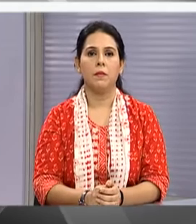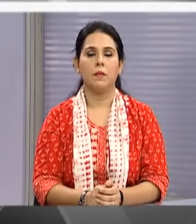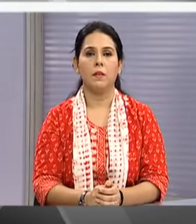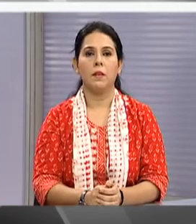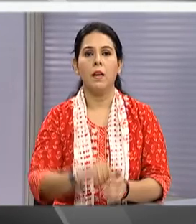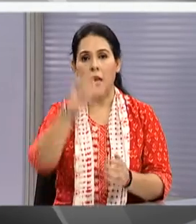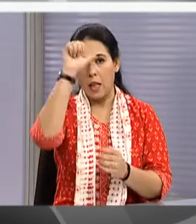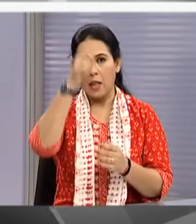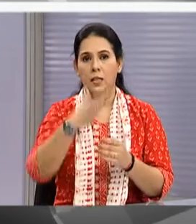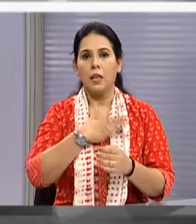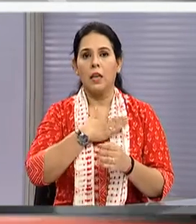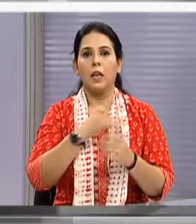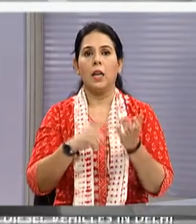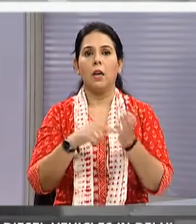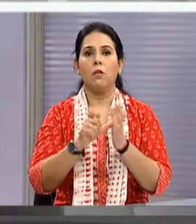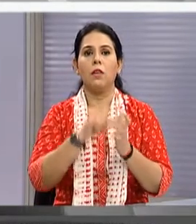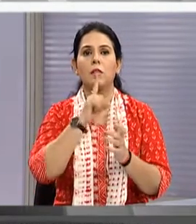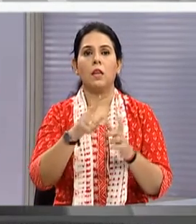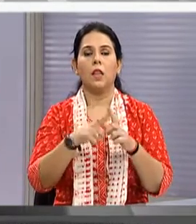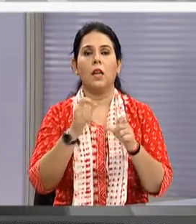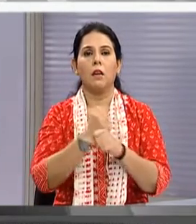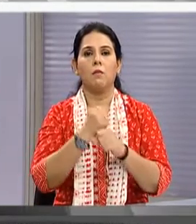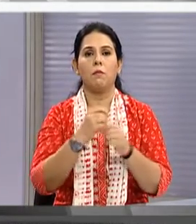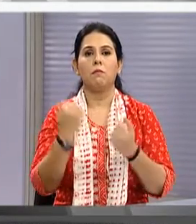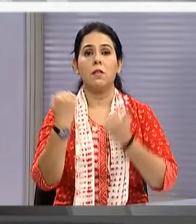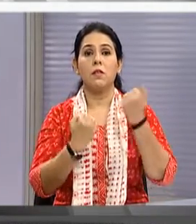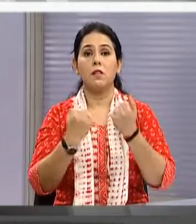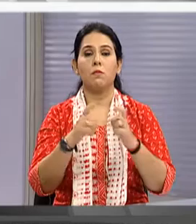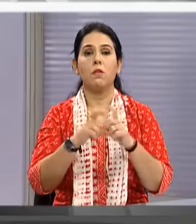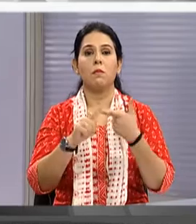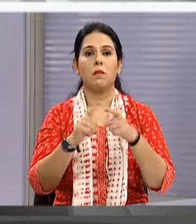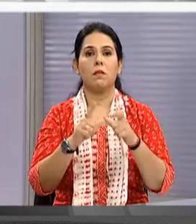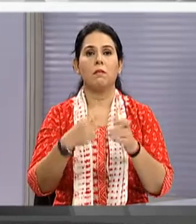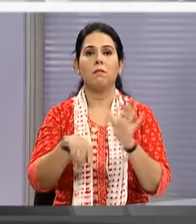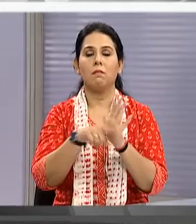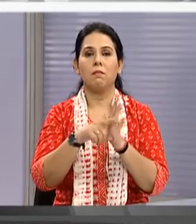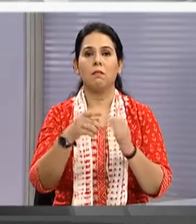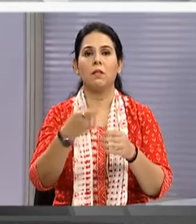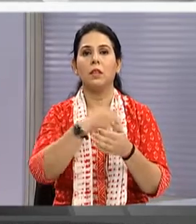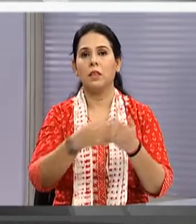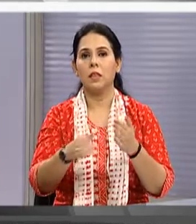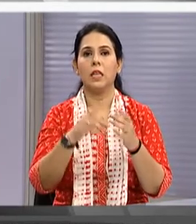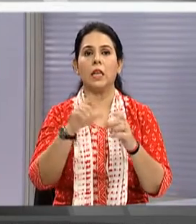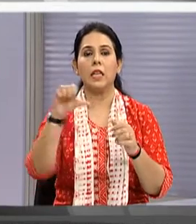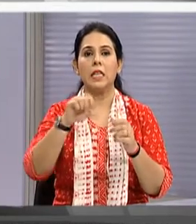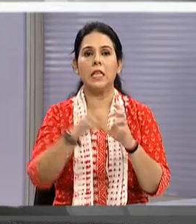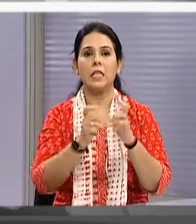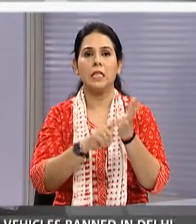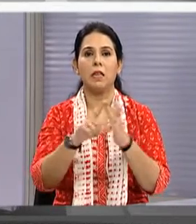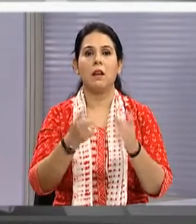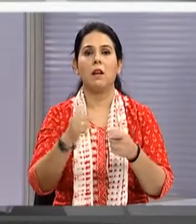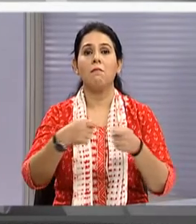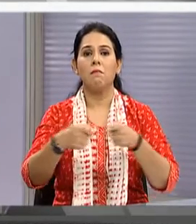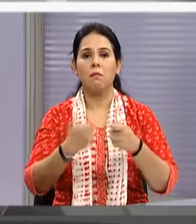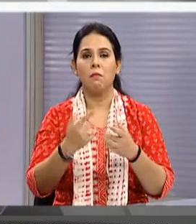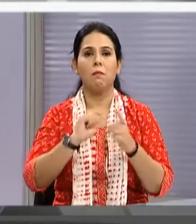The National Green Tribunal has directed the Delhi government's transport department to deregister diesel vehicles, private or commercial,